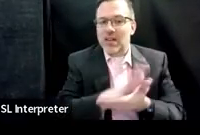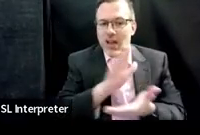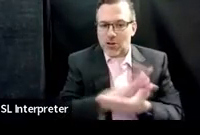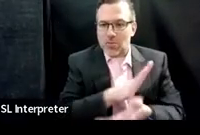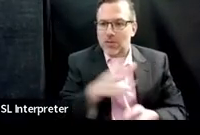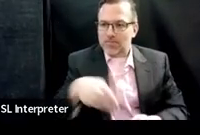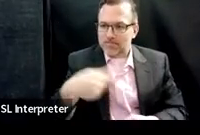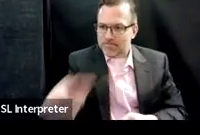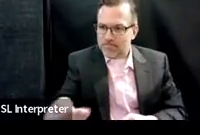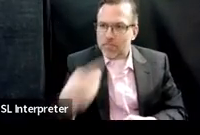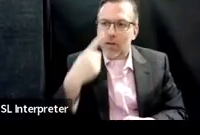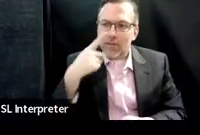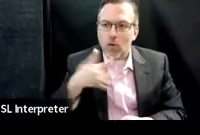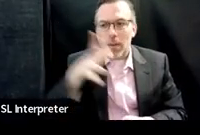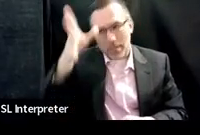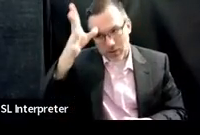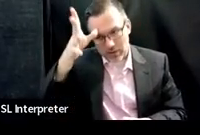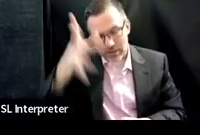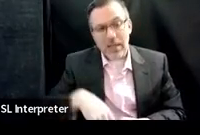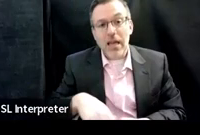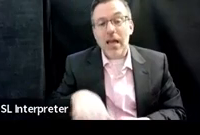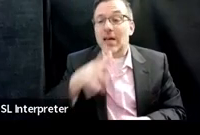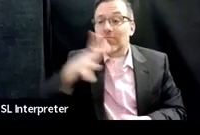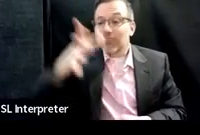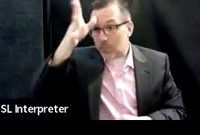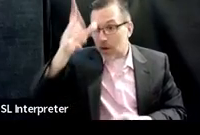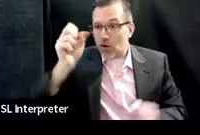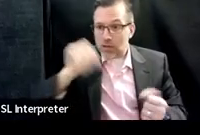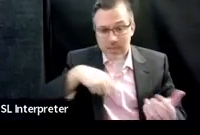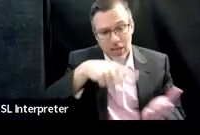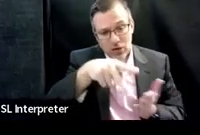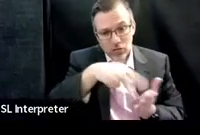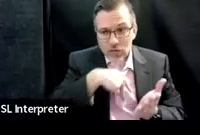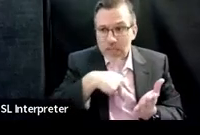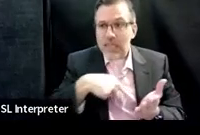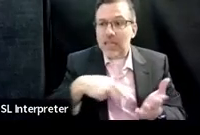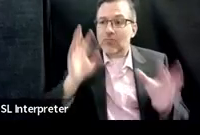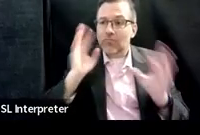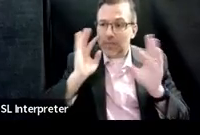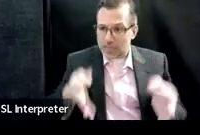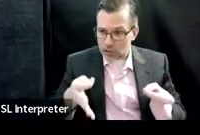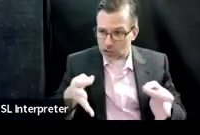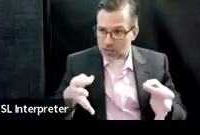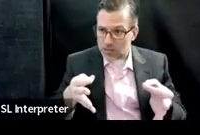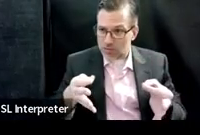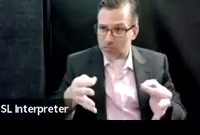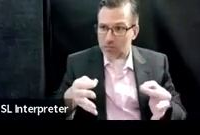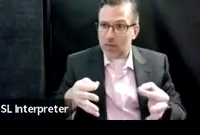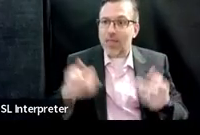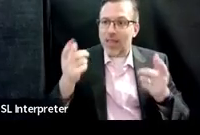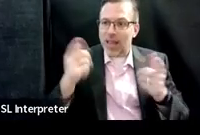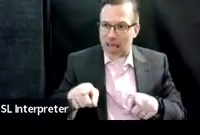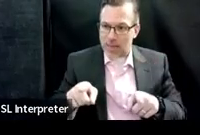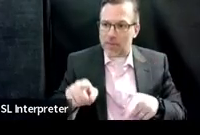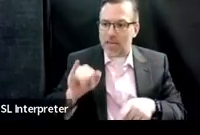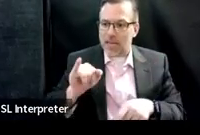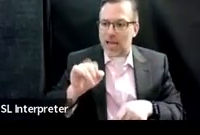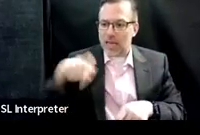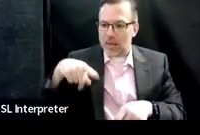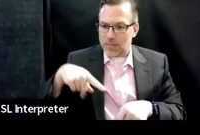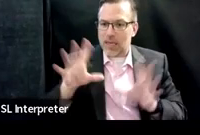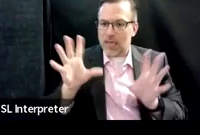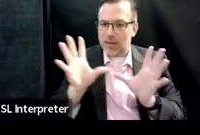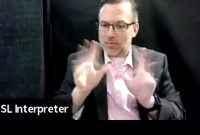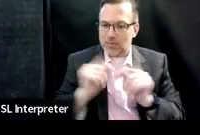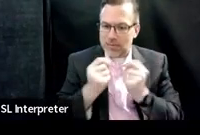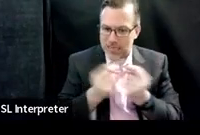parents because it gives them a chance to review decisions that were made at the IEP team meeting before they're implemented in the